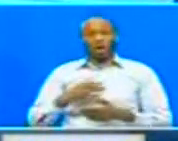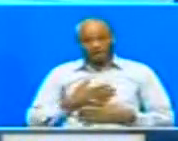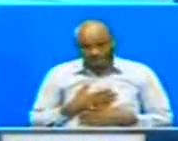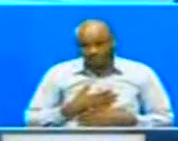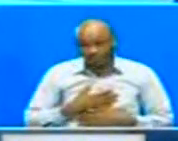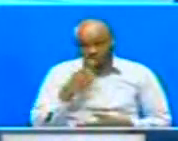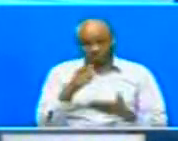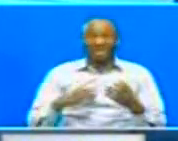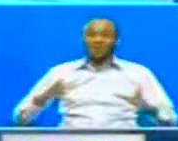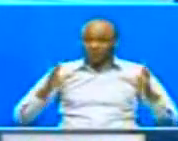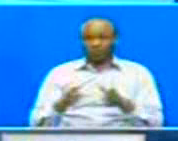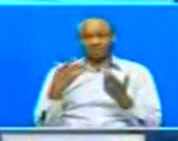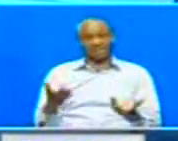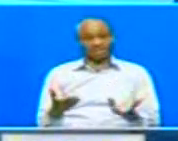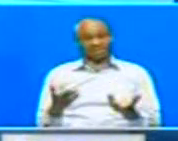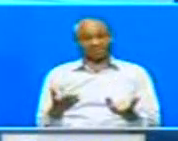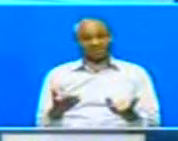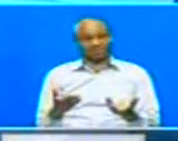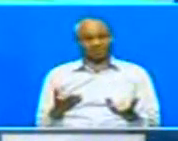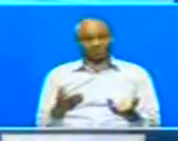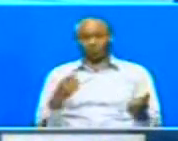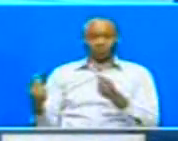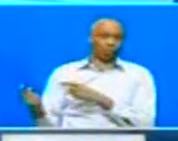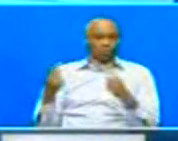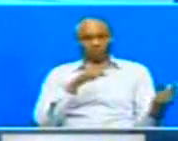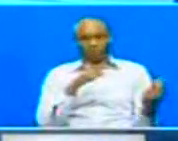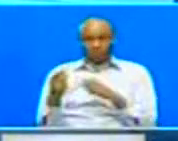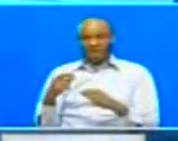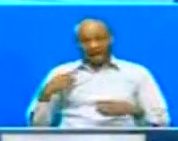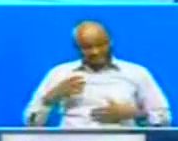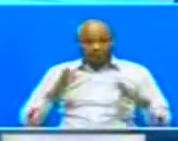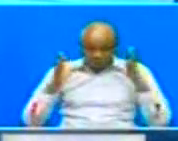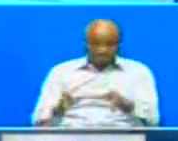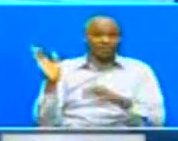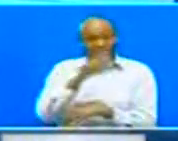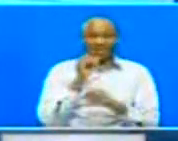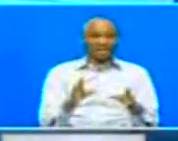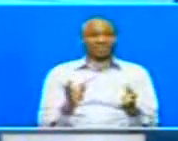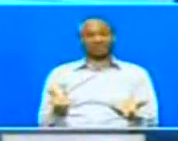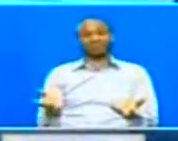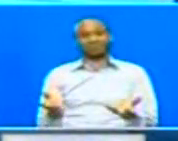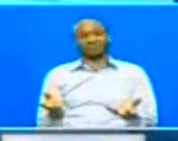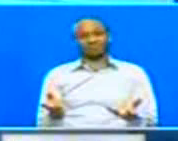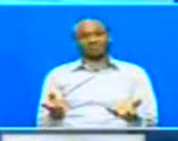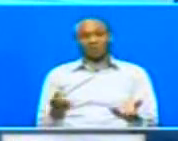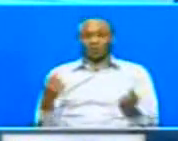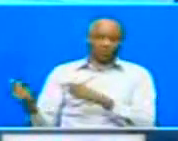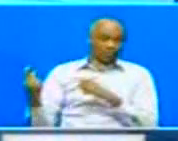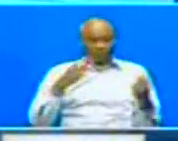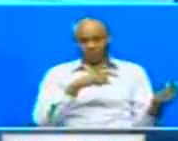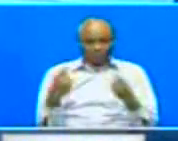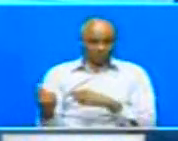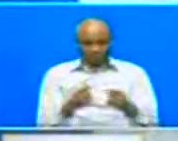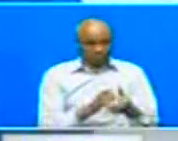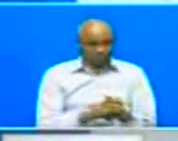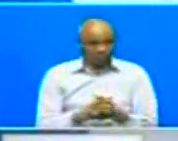Forcibly, Mheshimiwa. Not forcibly, because and nobody forced them to come here, so we're not going to force them to go back. So, I mean, ultimately, we must lose sight of the fact that the Deputy